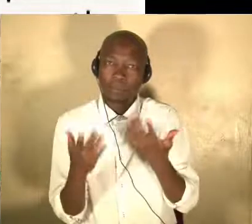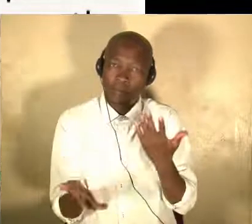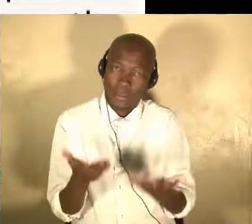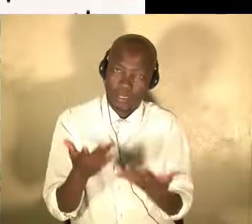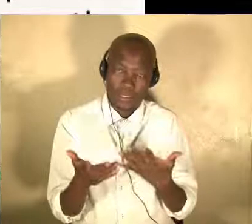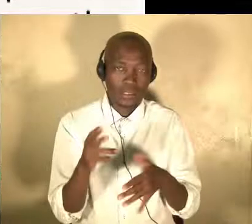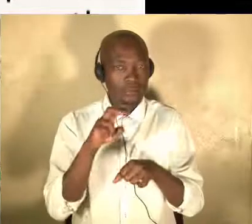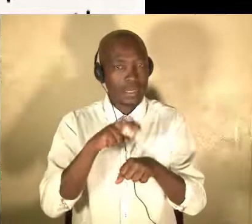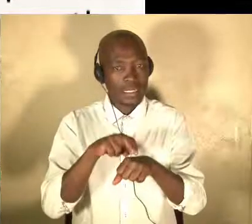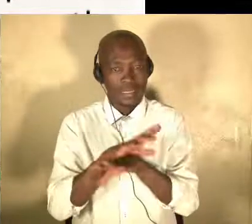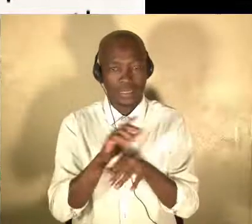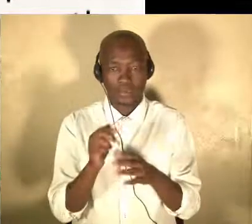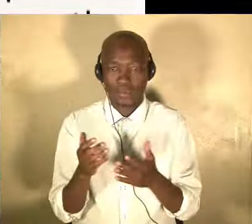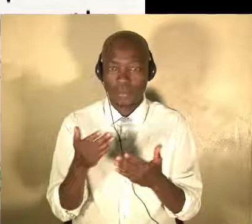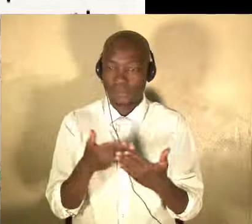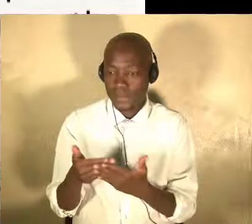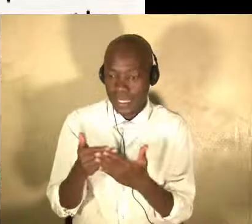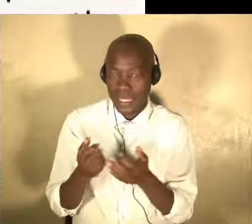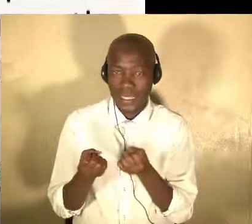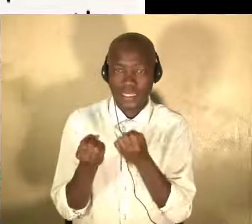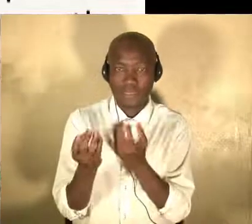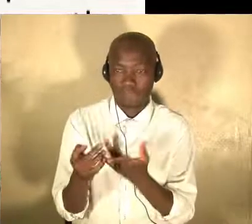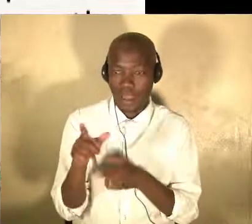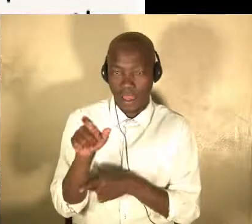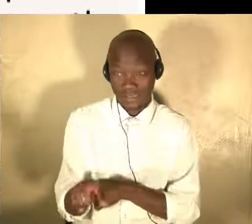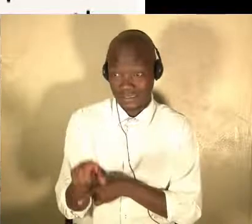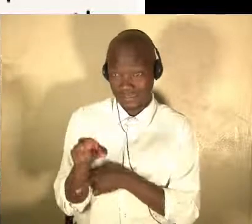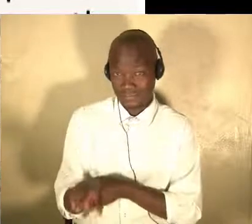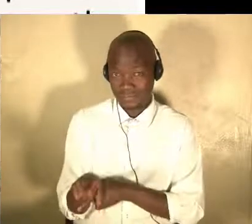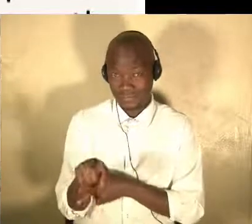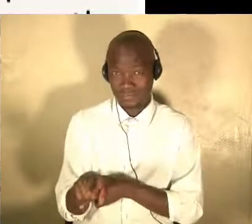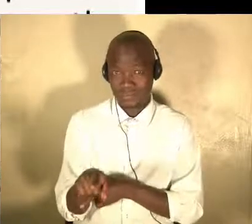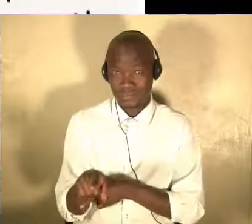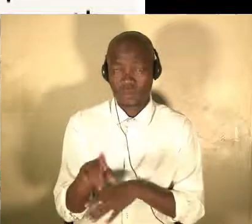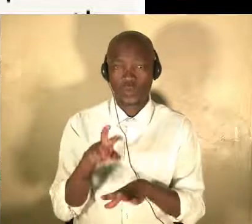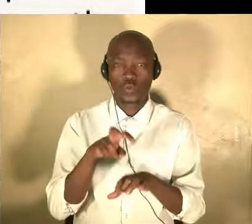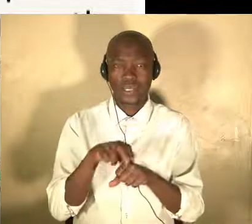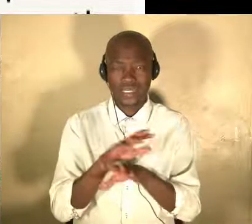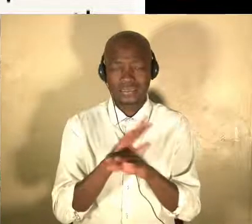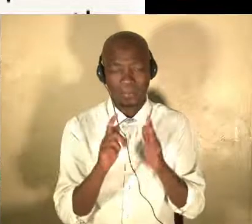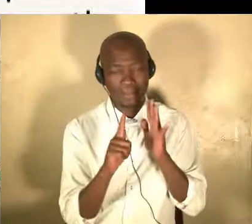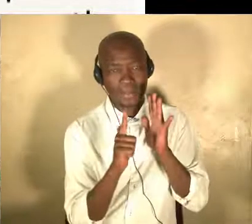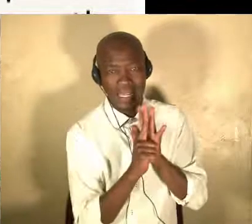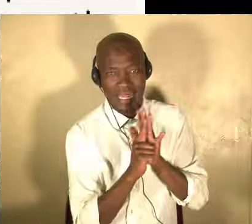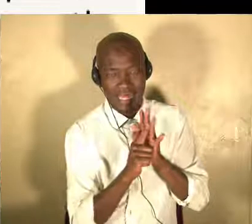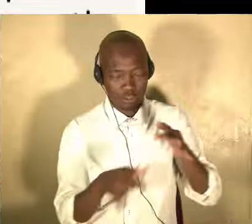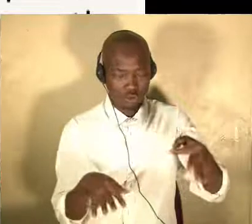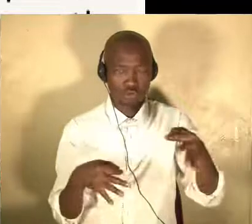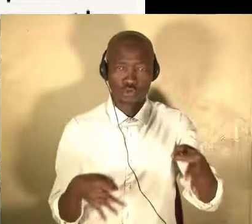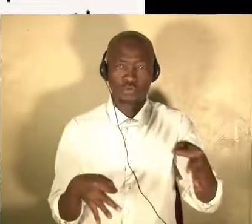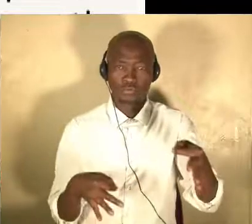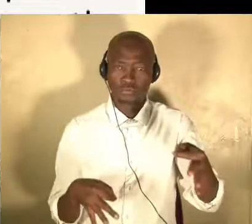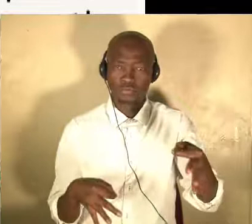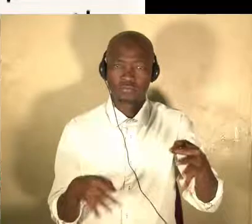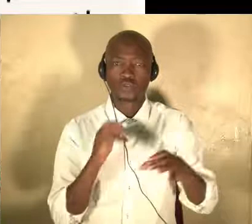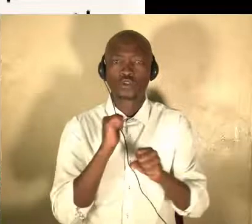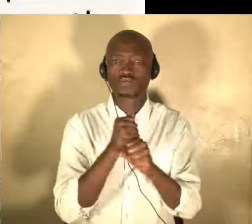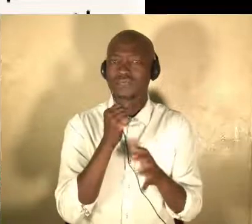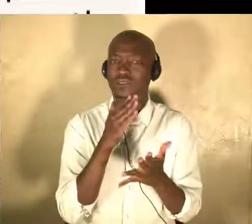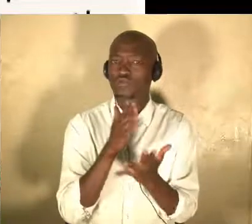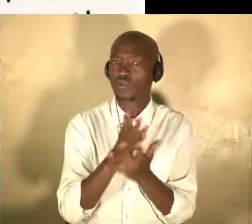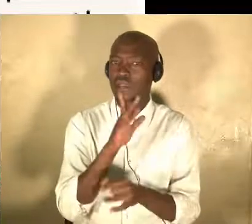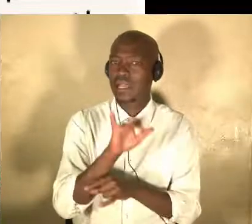that the caregiver would need some form of legal documentation to